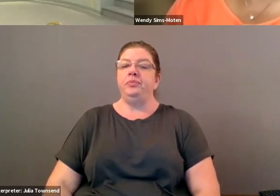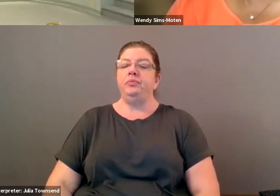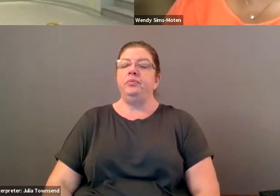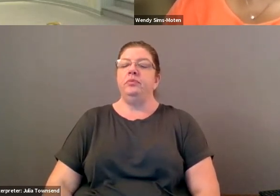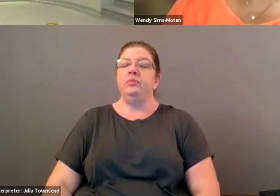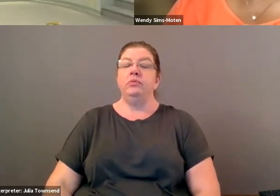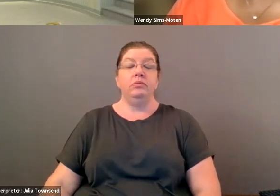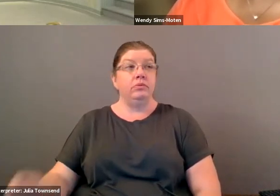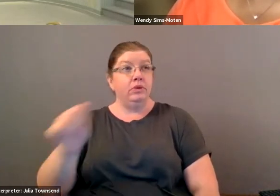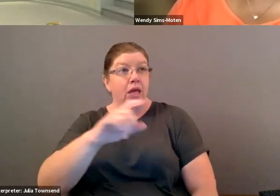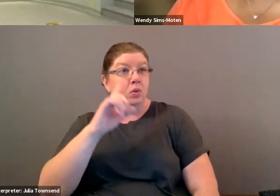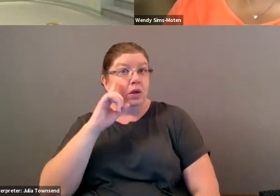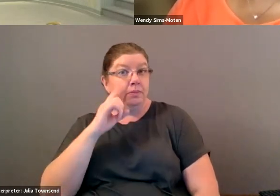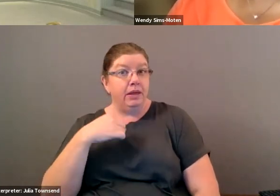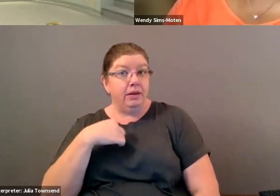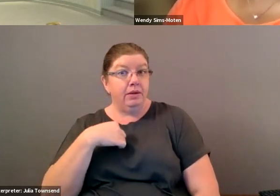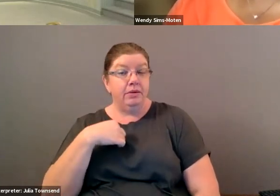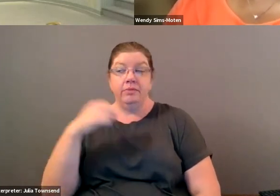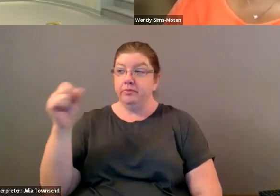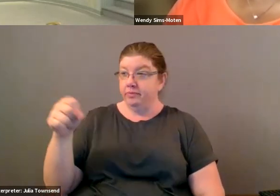Can you hear me? Hi, can you hear me?